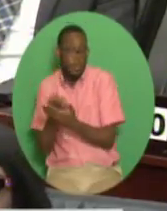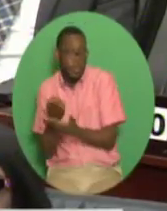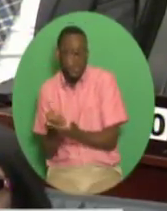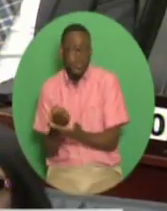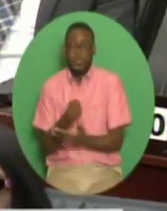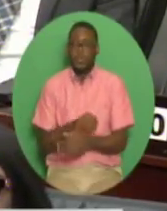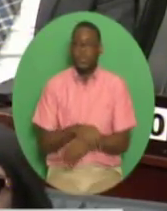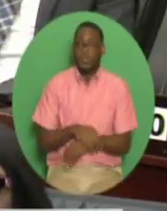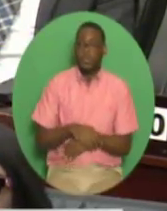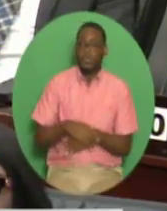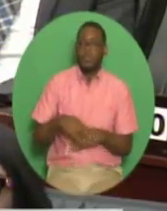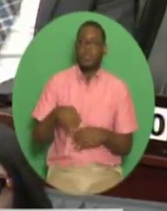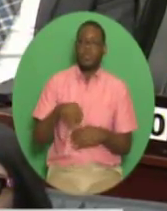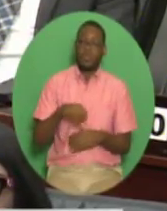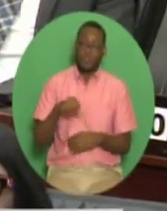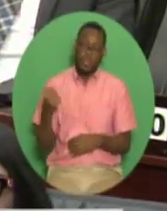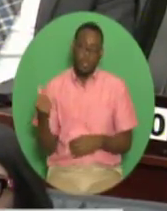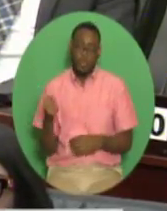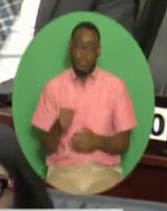photovoltaic,